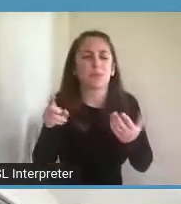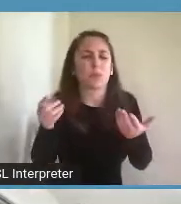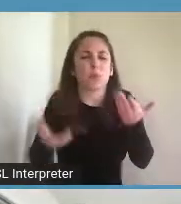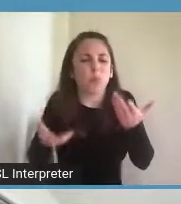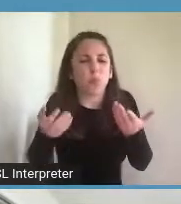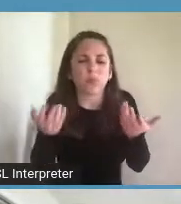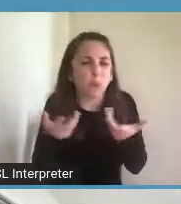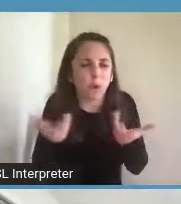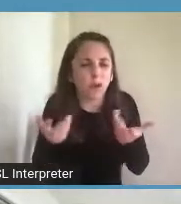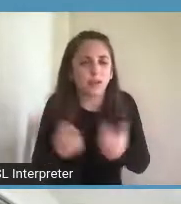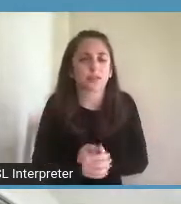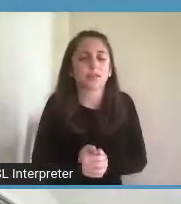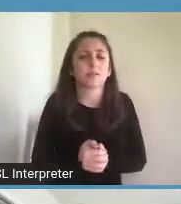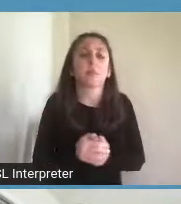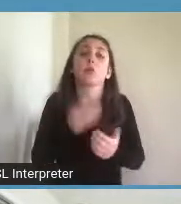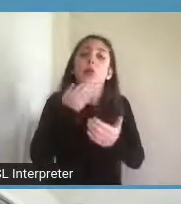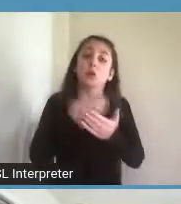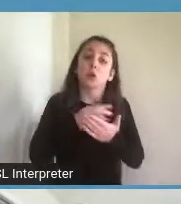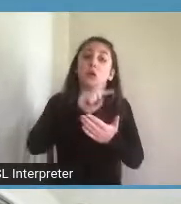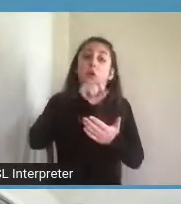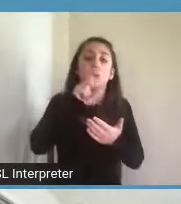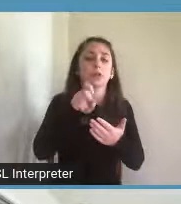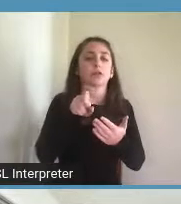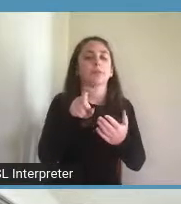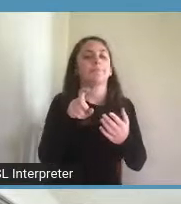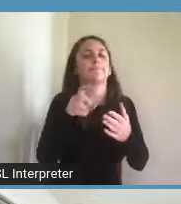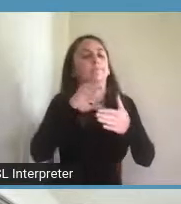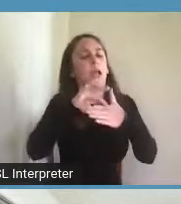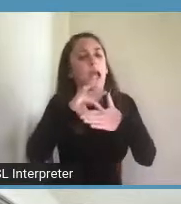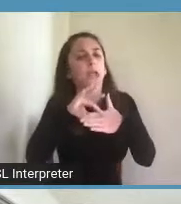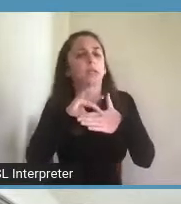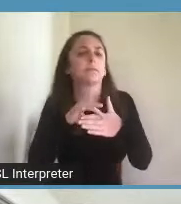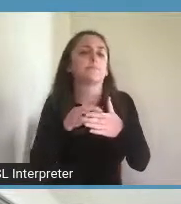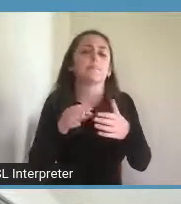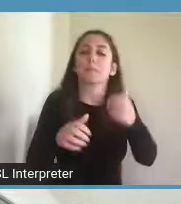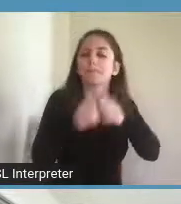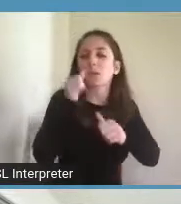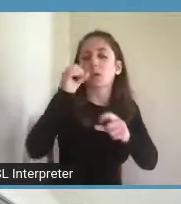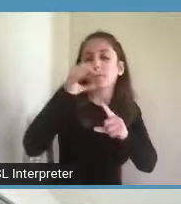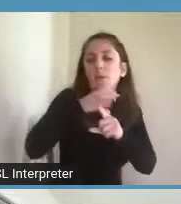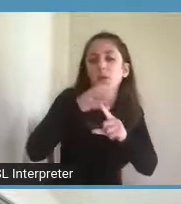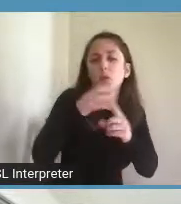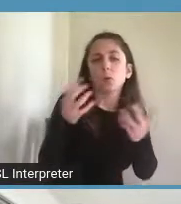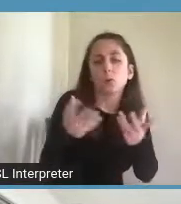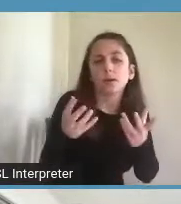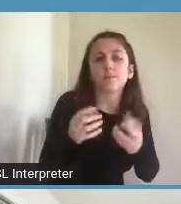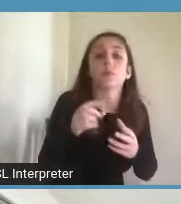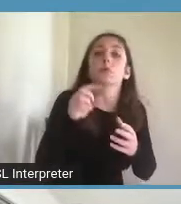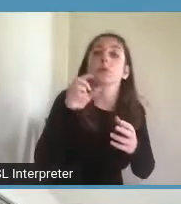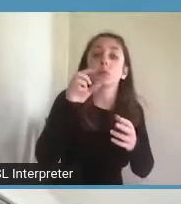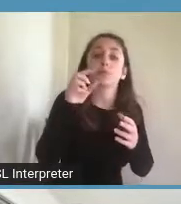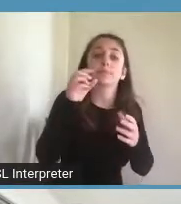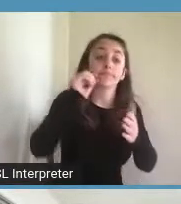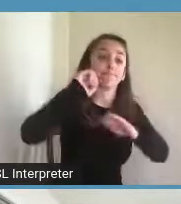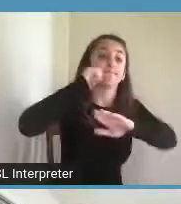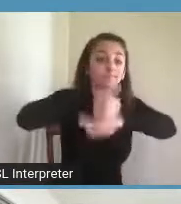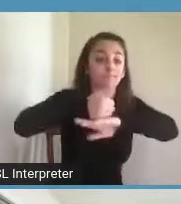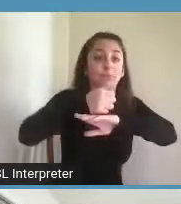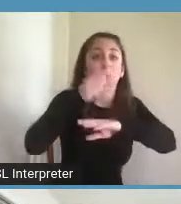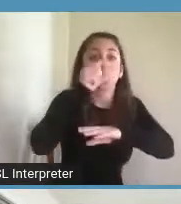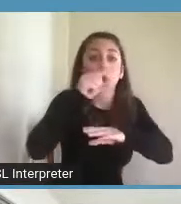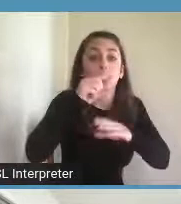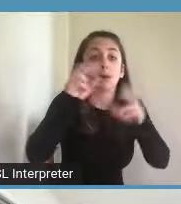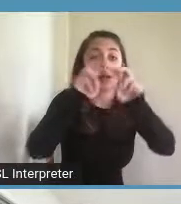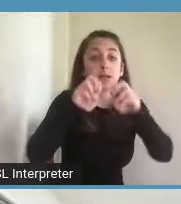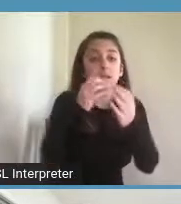with that good question, what content is most popular? So in Google Analytics, once you're set up, you'll want to go to